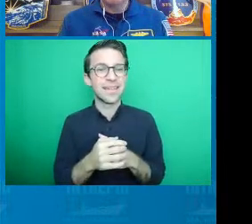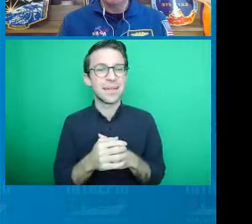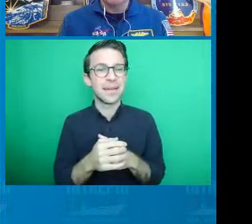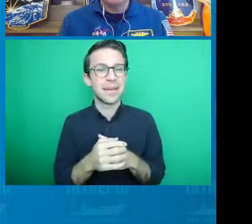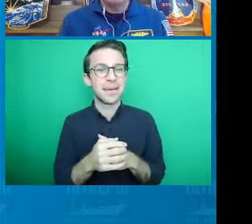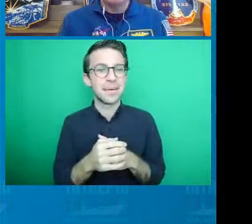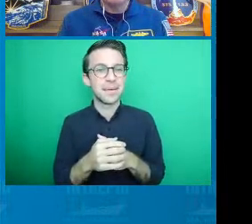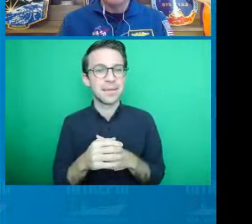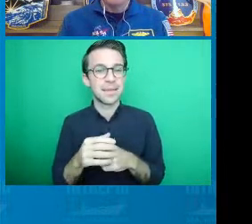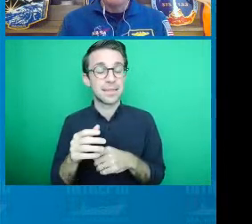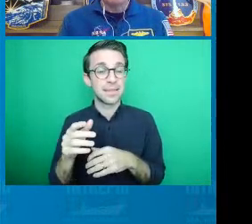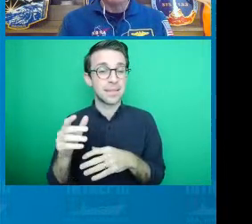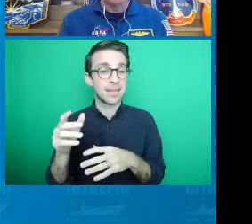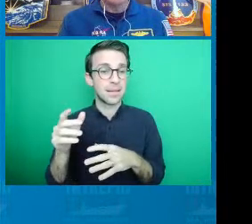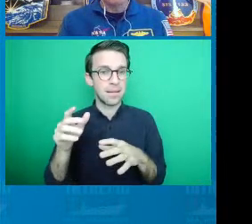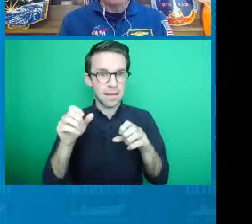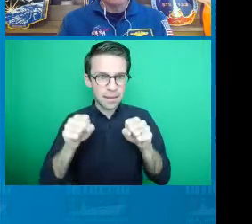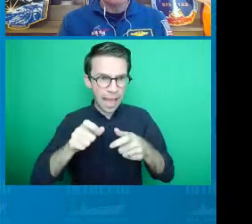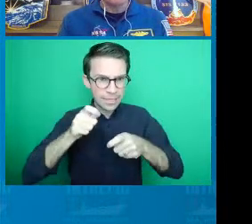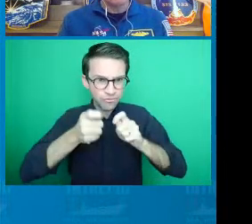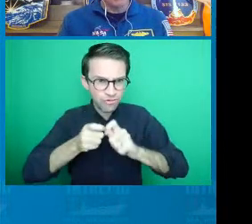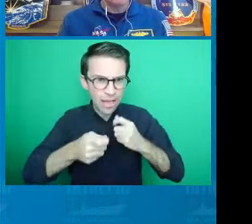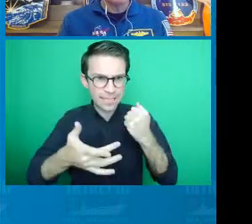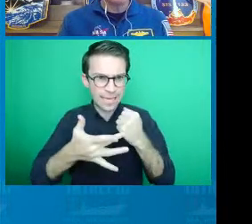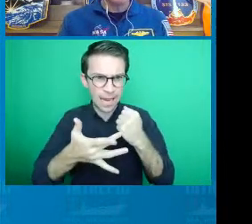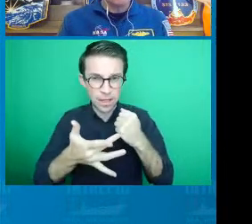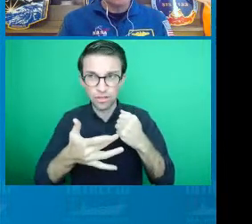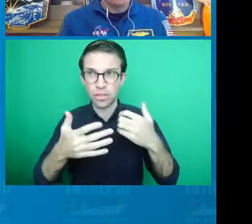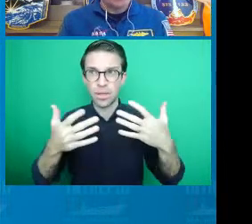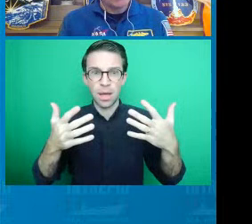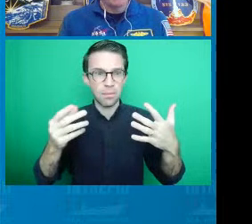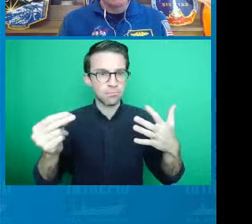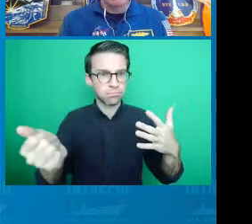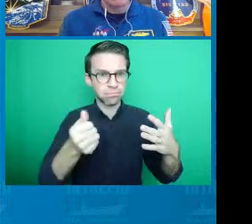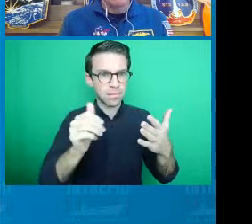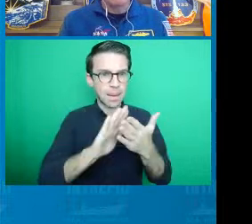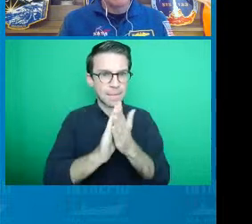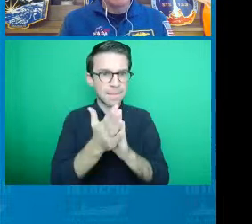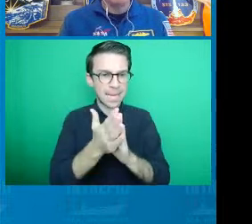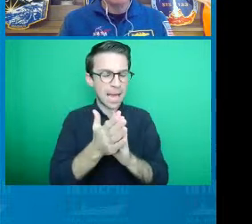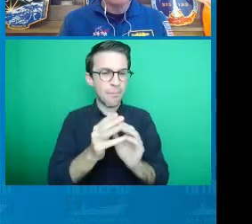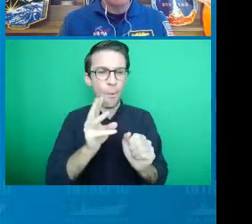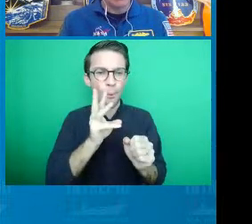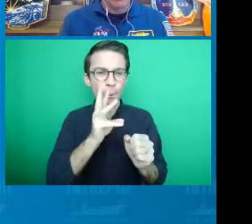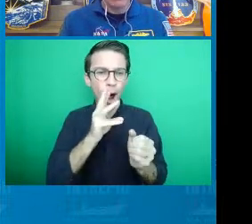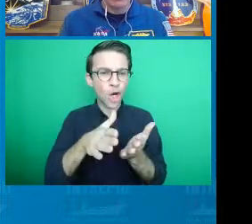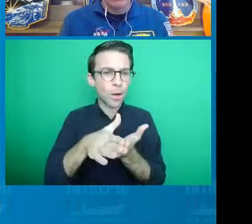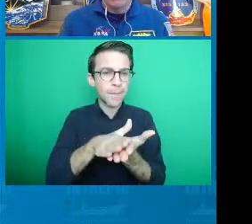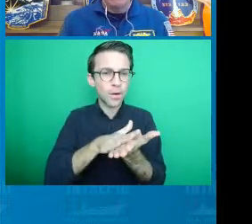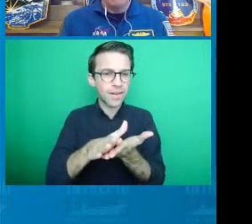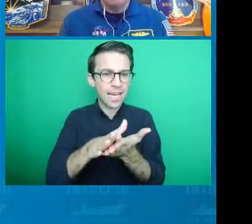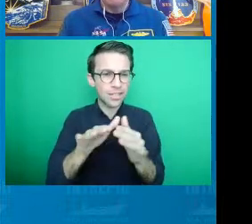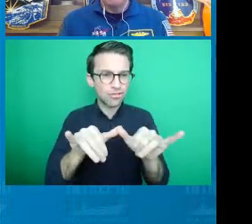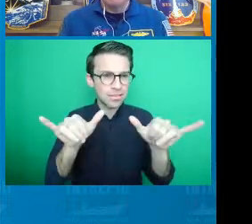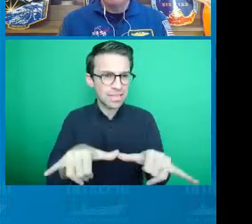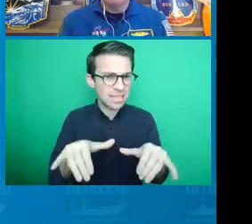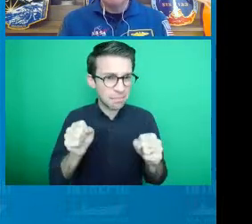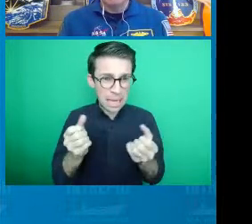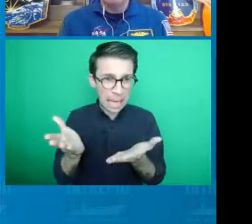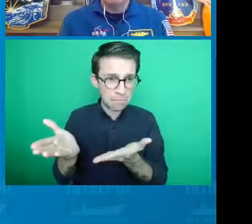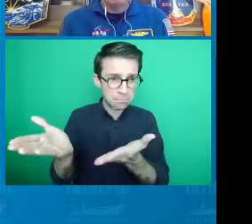miniaturize and modify and make this a very portable water purification system. They can take it anywhere in the world